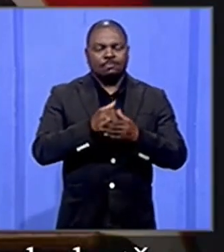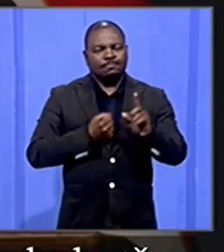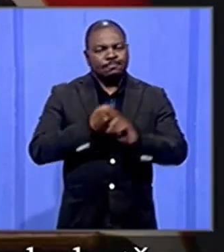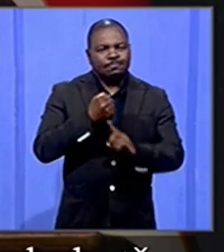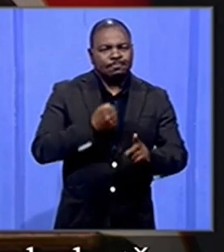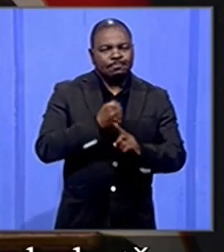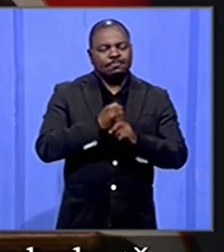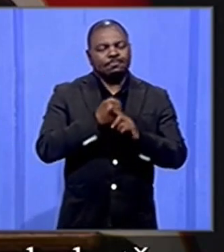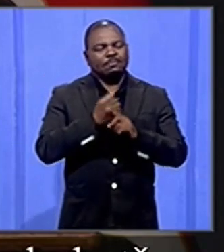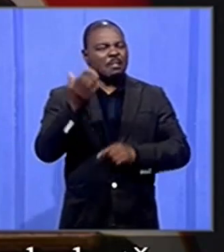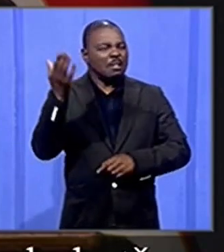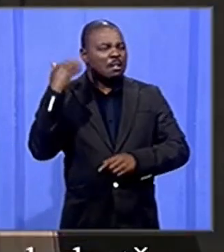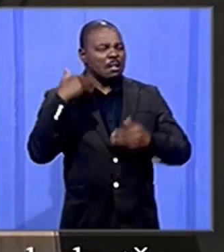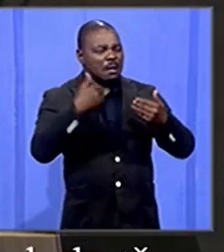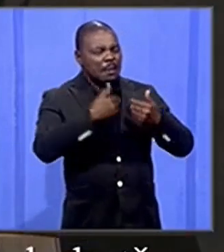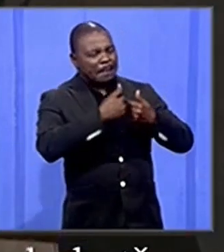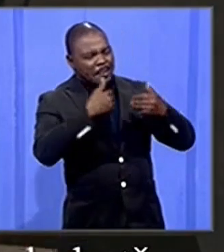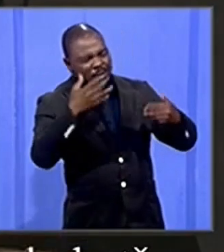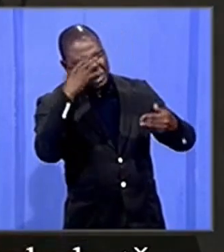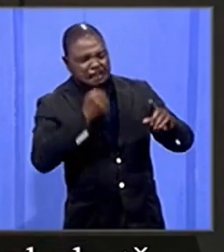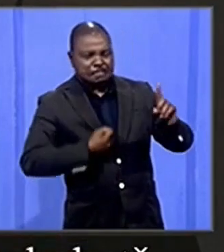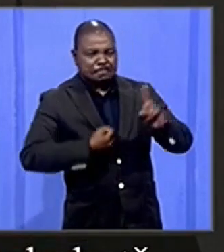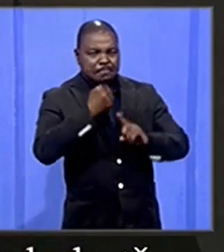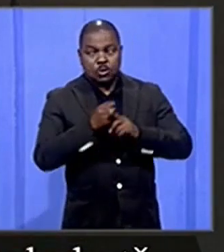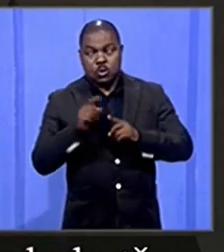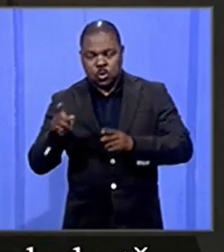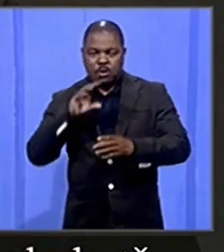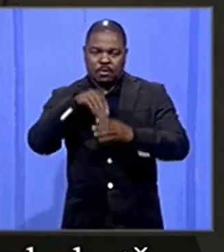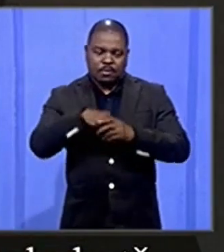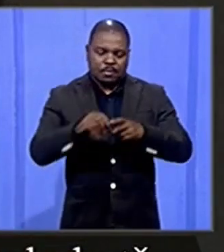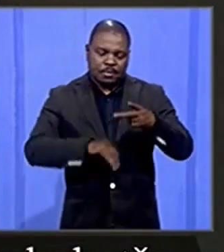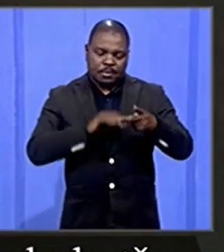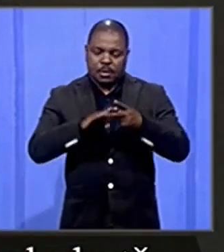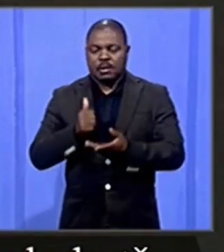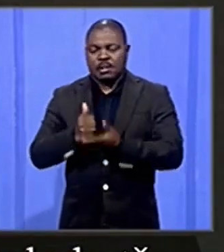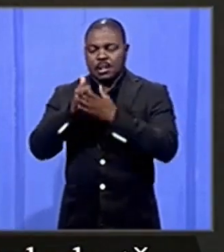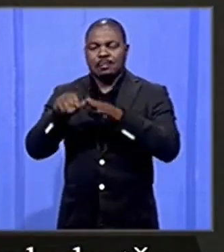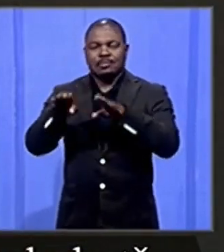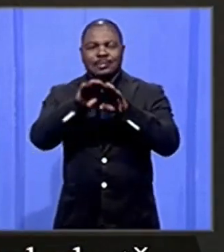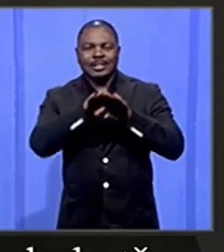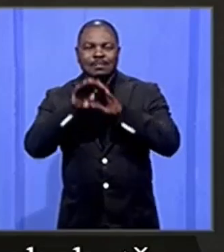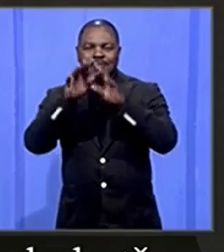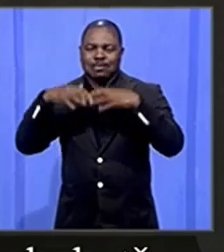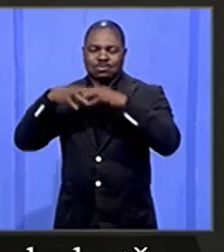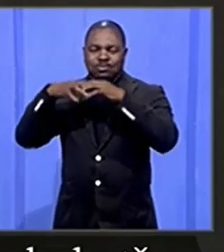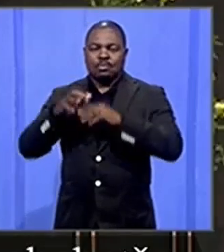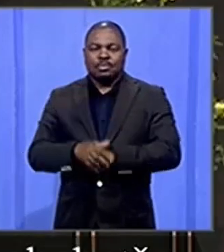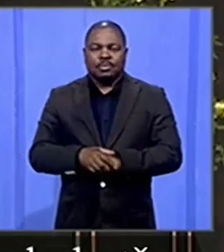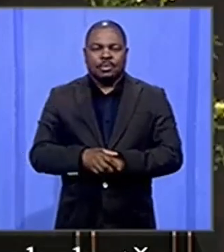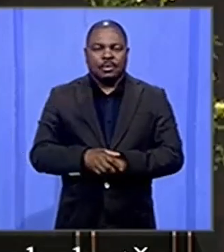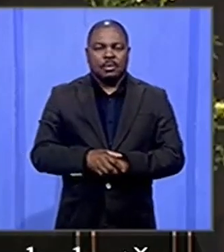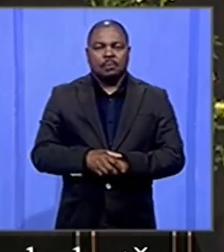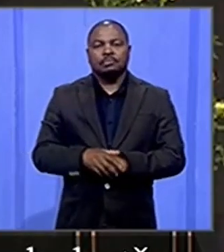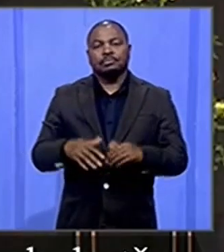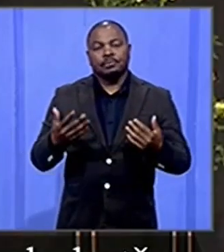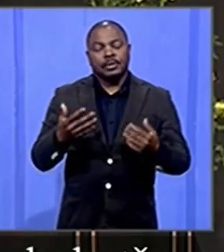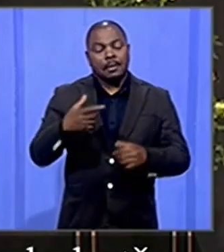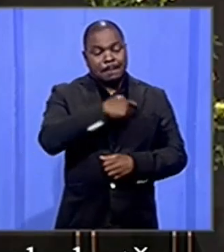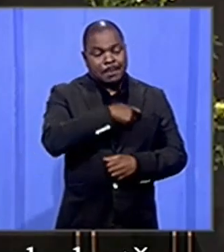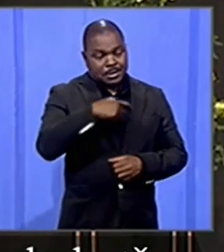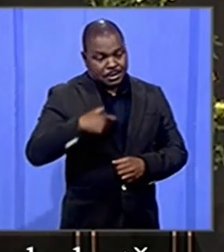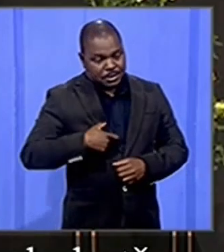le pušo ye sehlogo ya apartheid le go thea mmušo wa demokrasi. Ge a hloboga ba gabo le setšhaba,